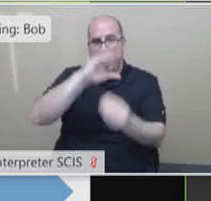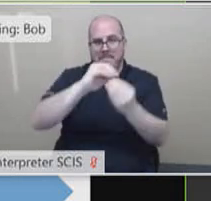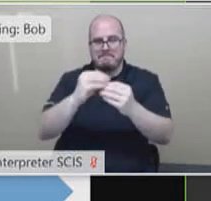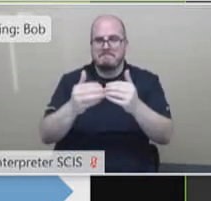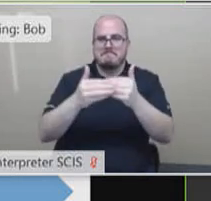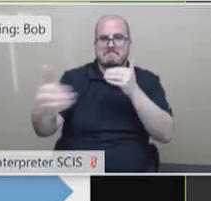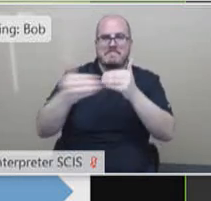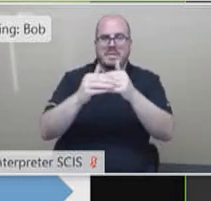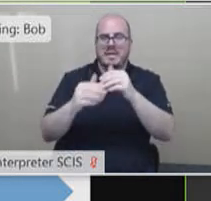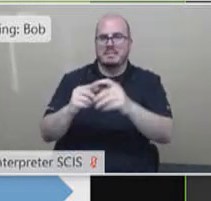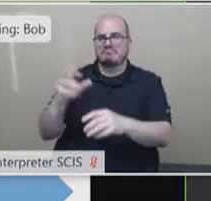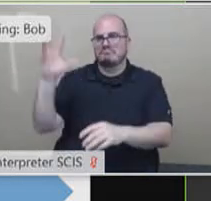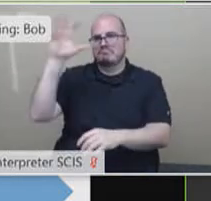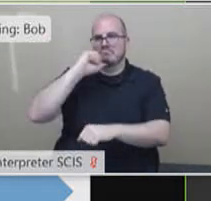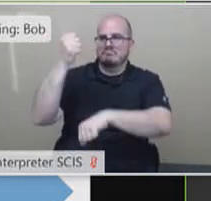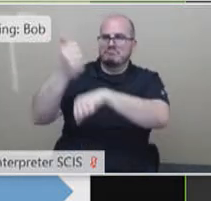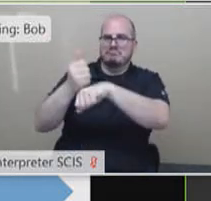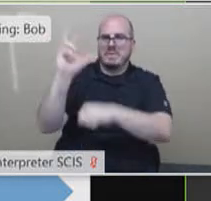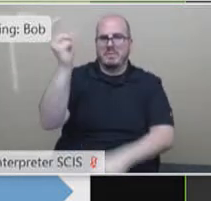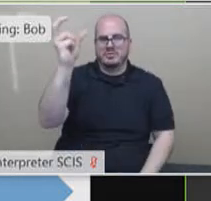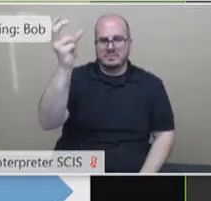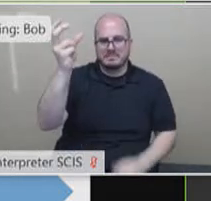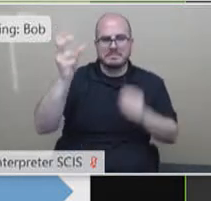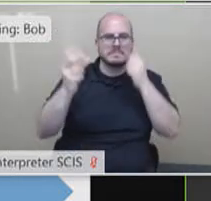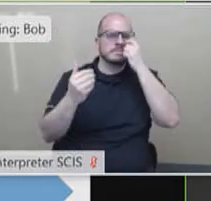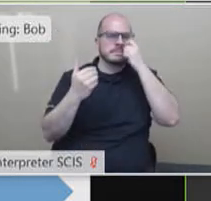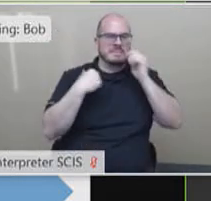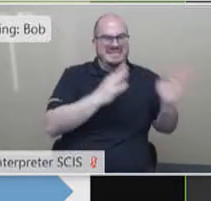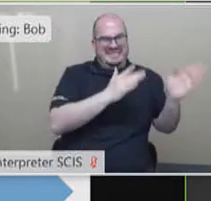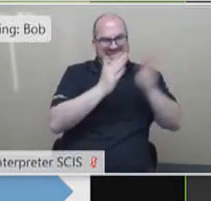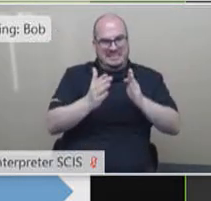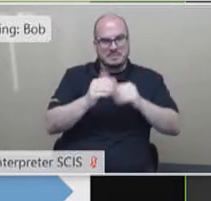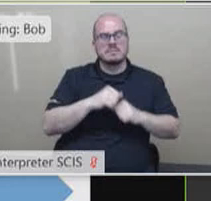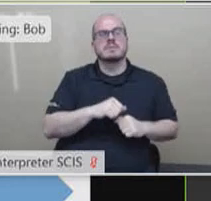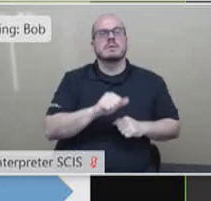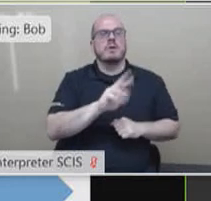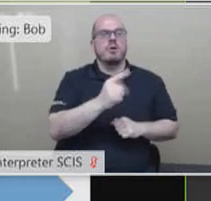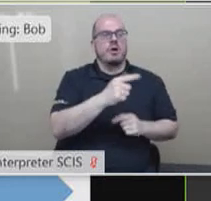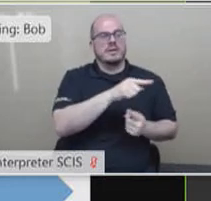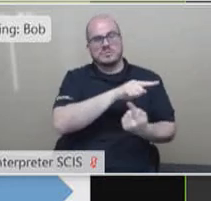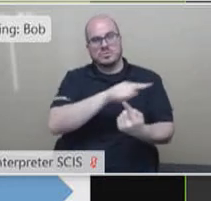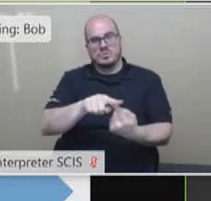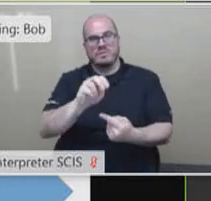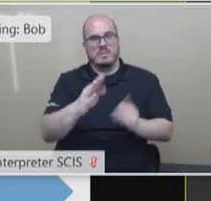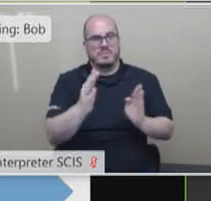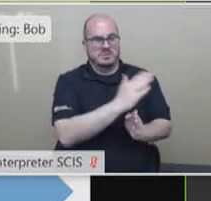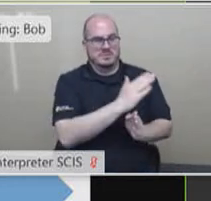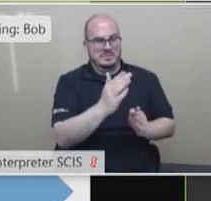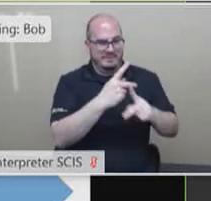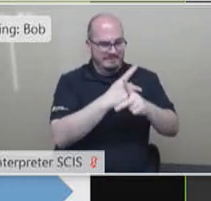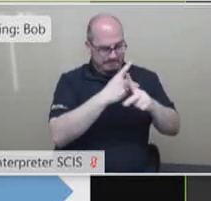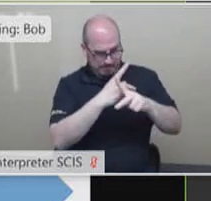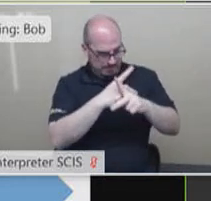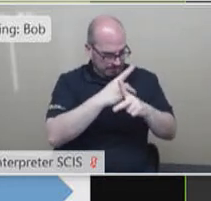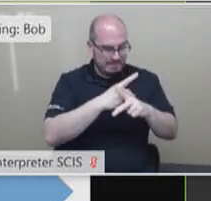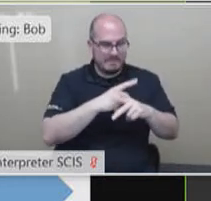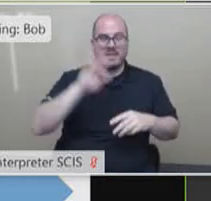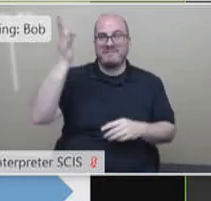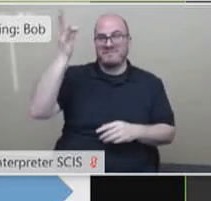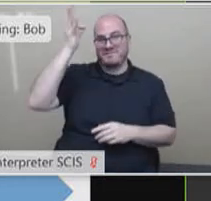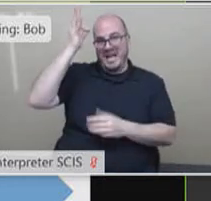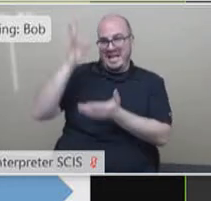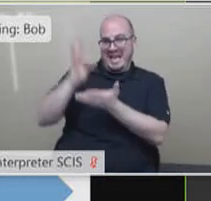November, roughly from November to January, agencies submit budget proposals for the next year, and then finance reviews